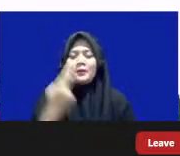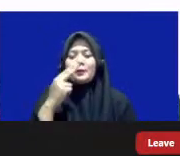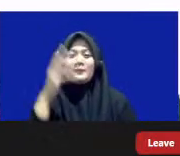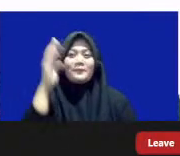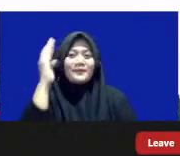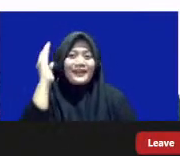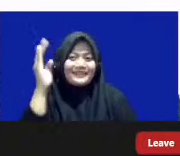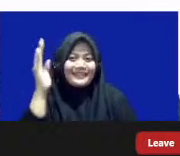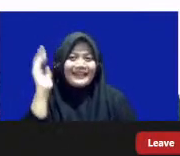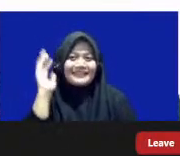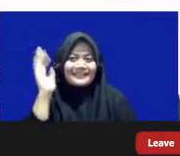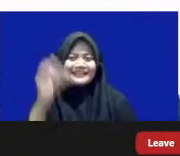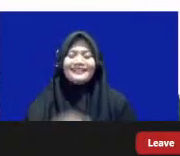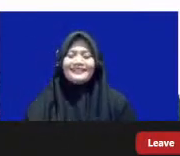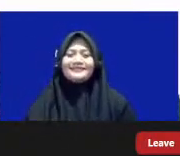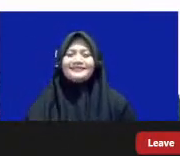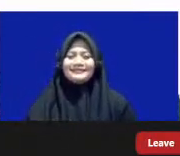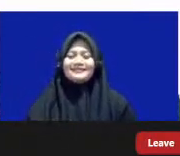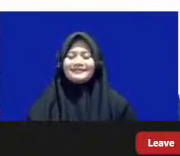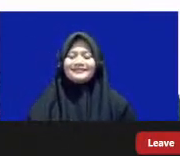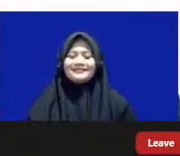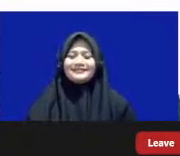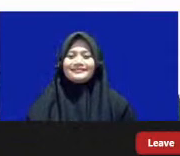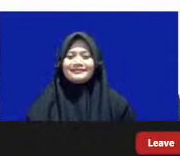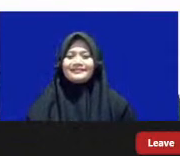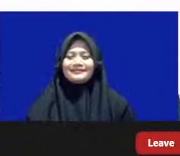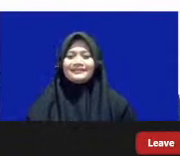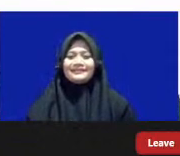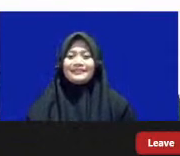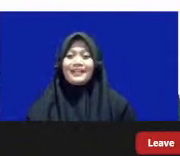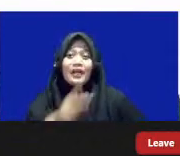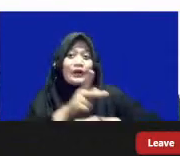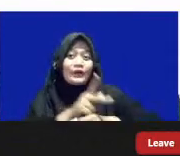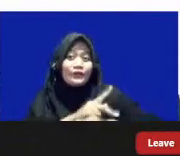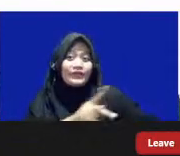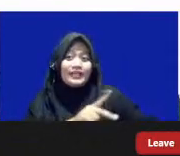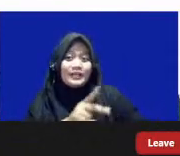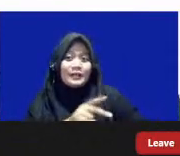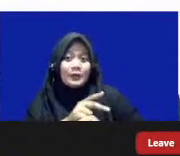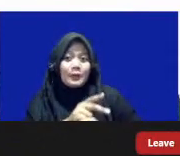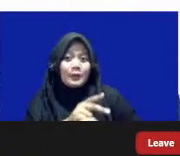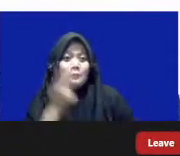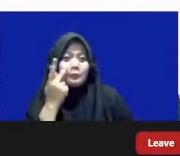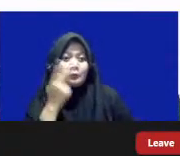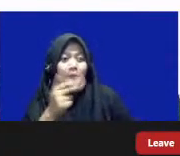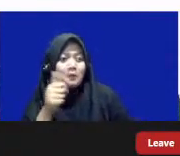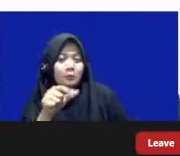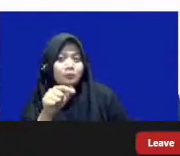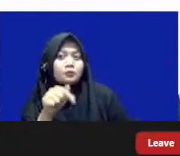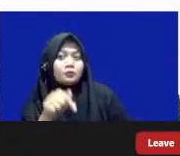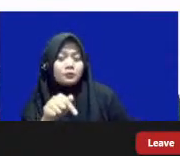So I think this video has already showed how WFP along with the government